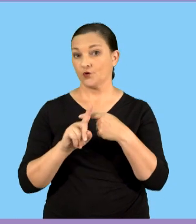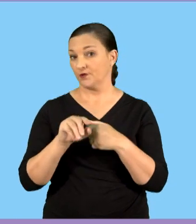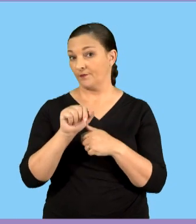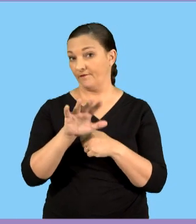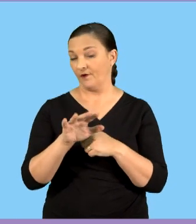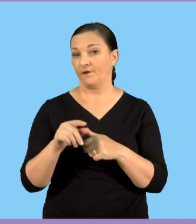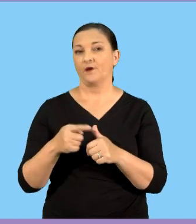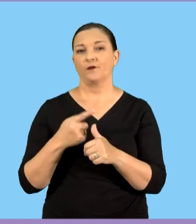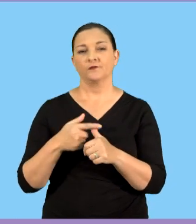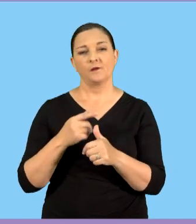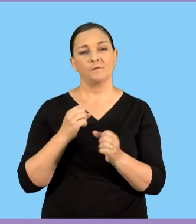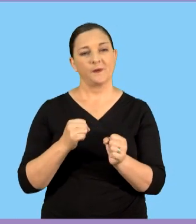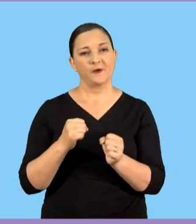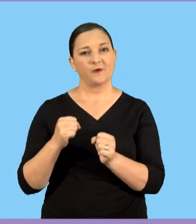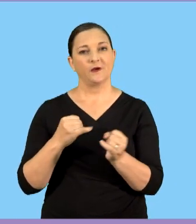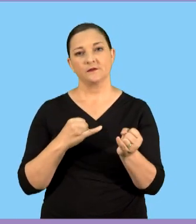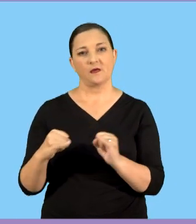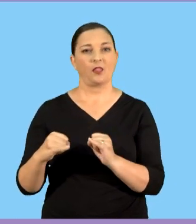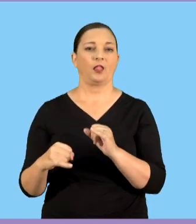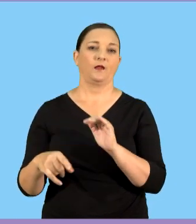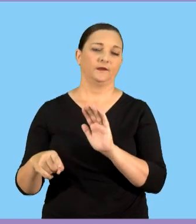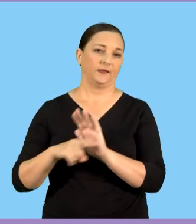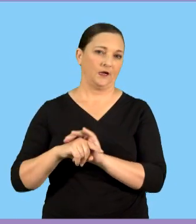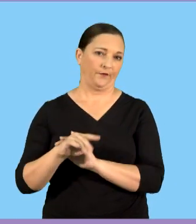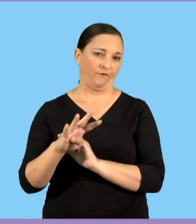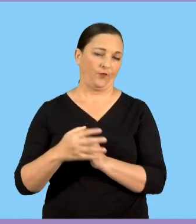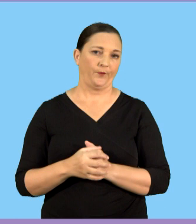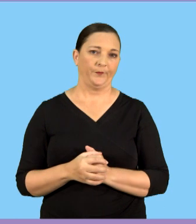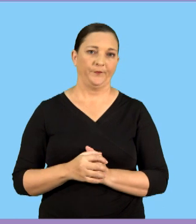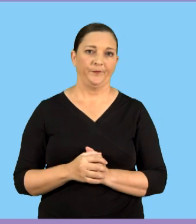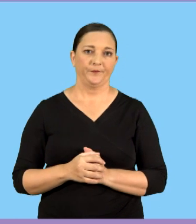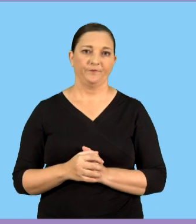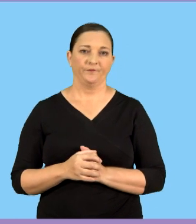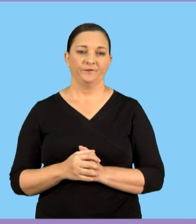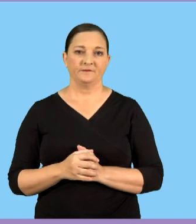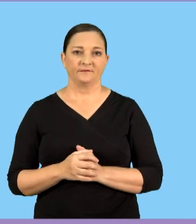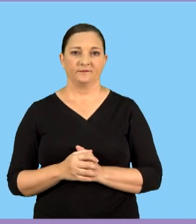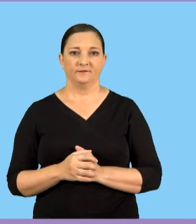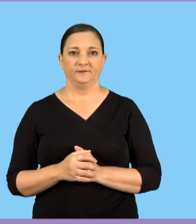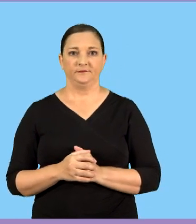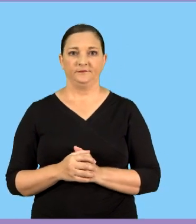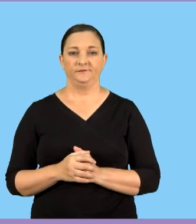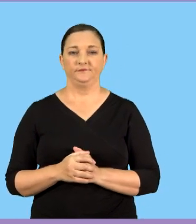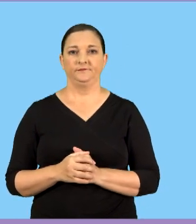a positive 5, and the answer is still a negative 4.